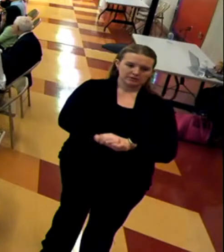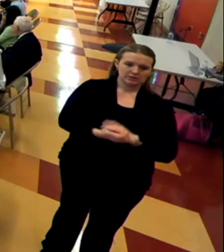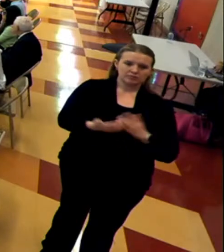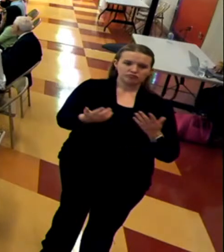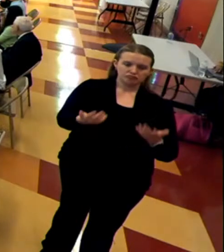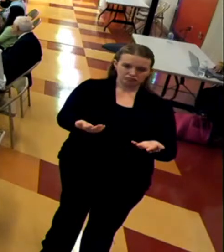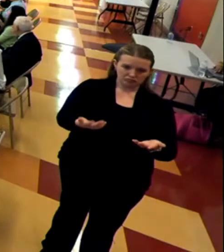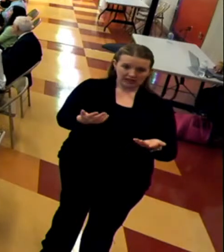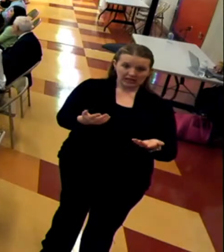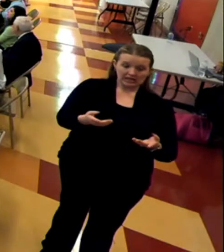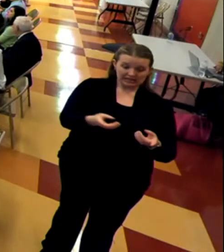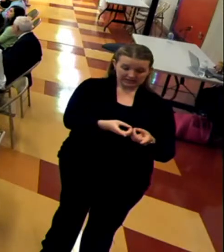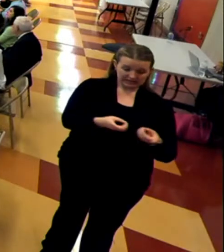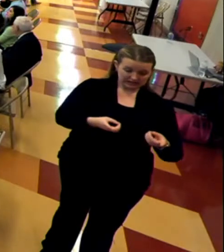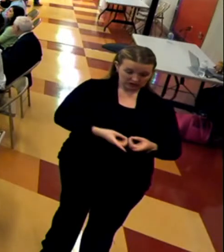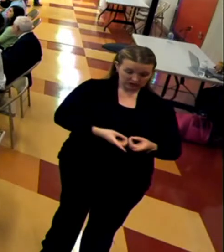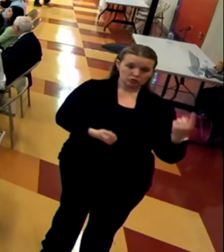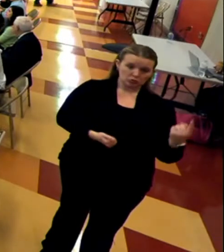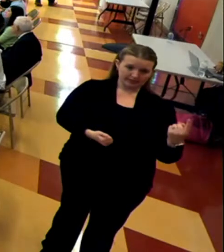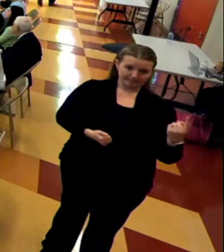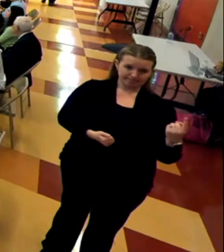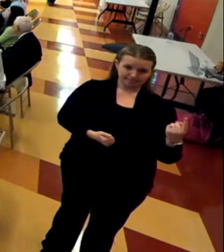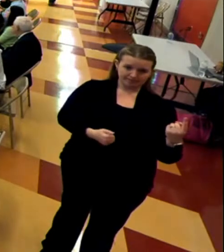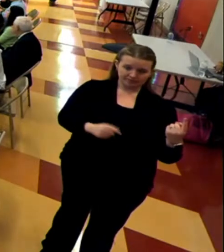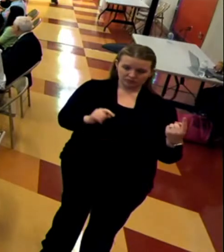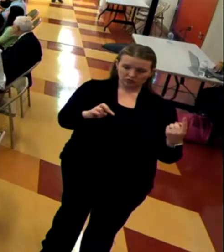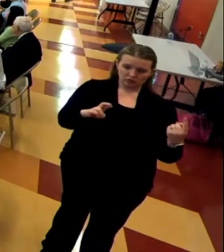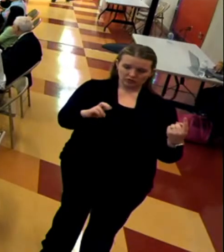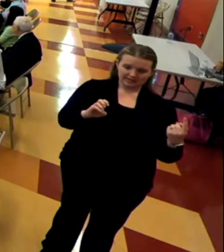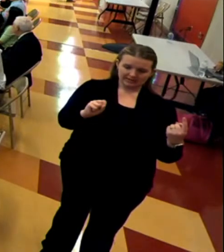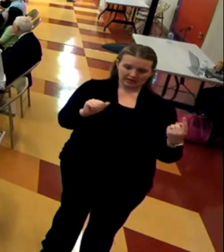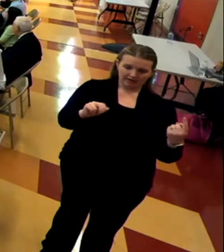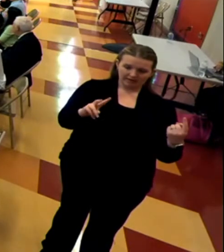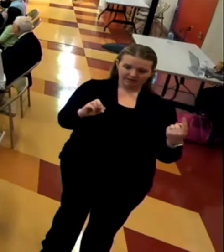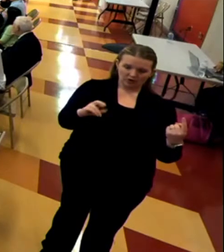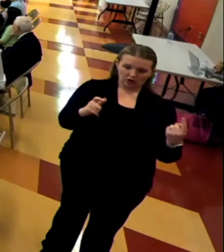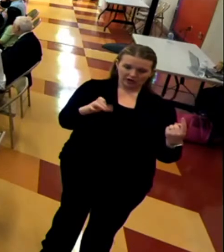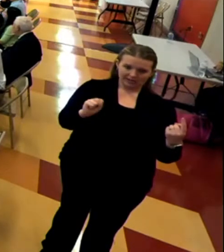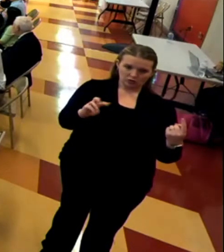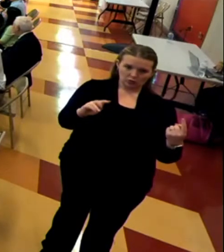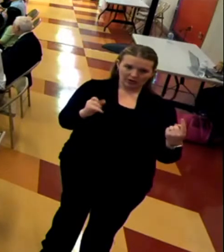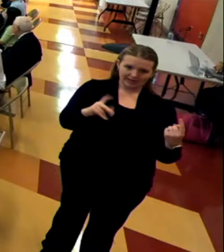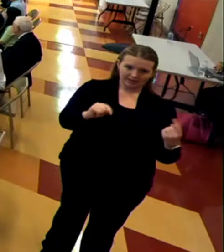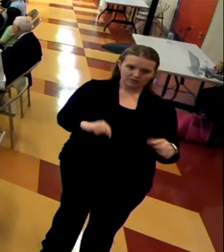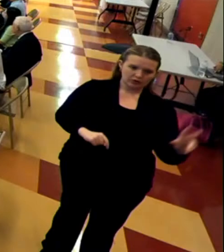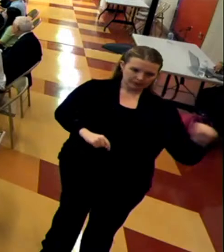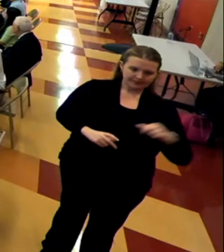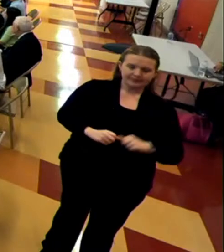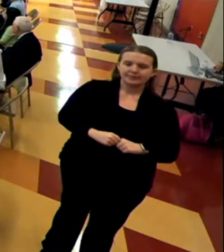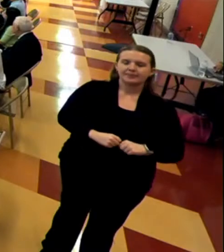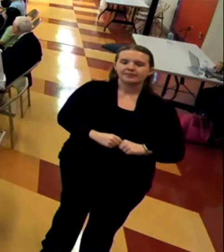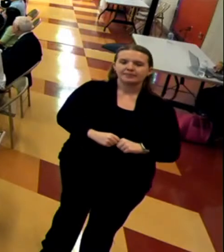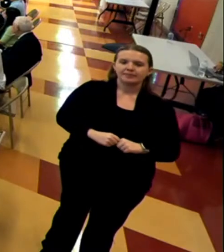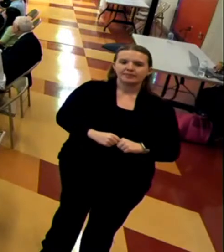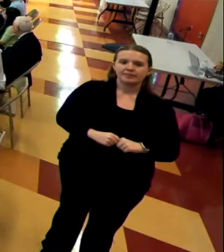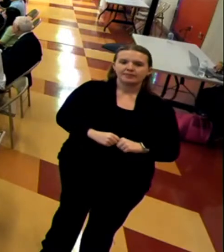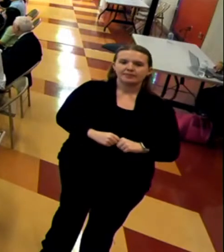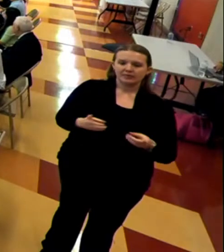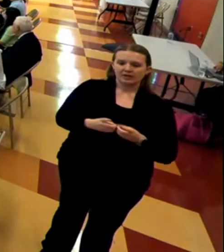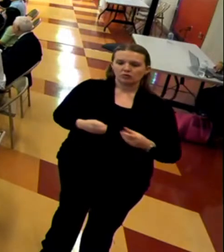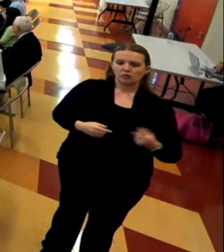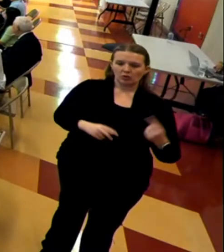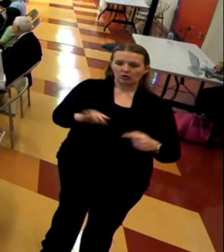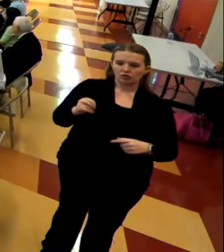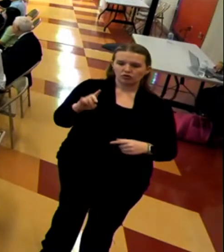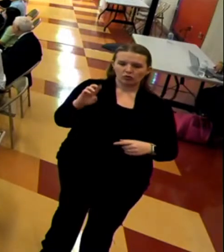And District 1, Teresa Vargas Wyatt. Nay. District 1,